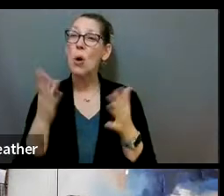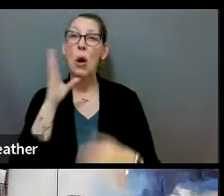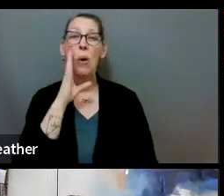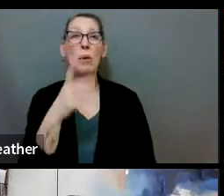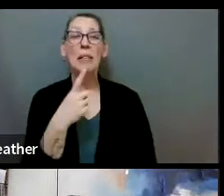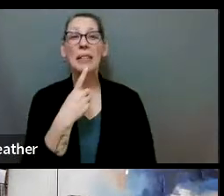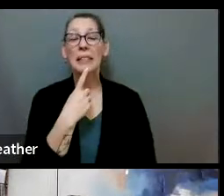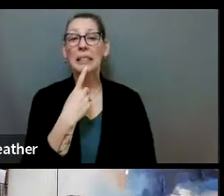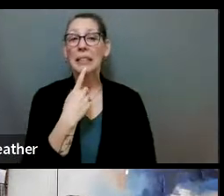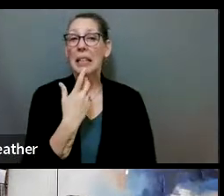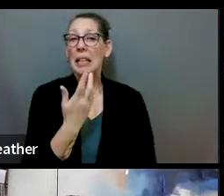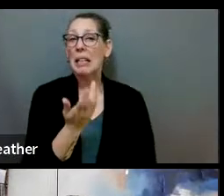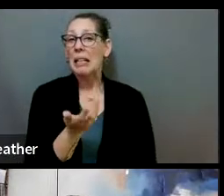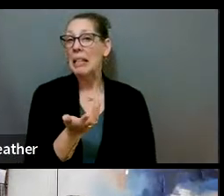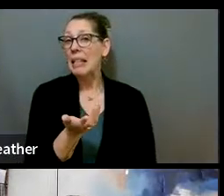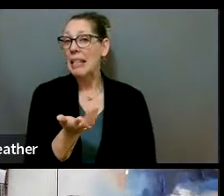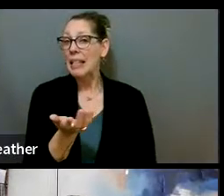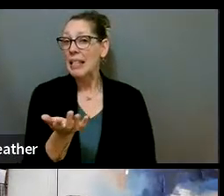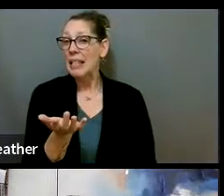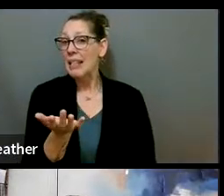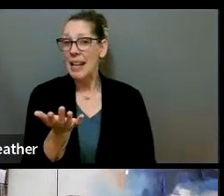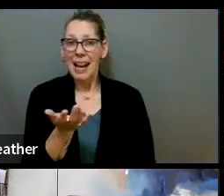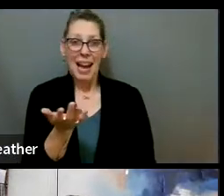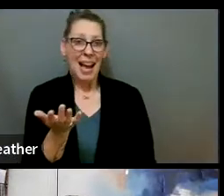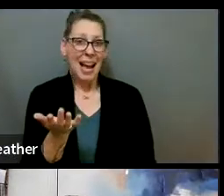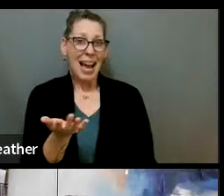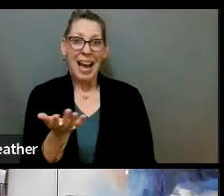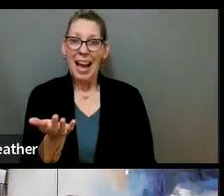say, honestly, I'm